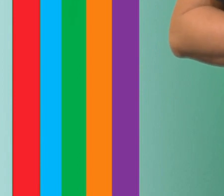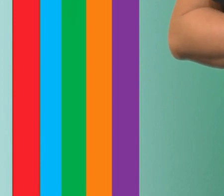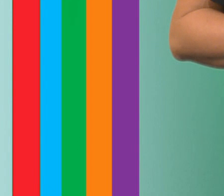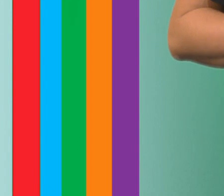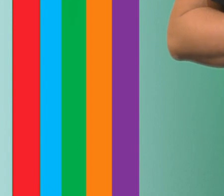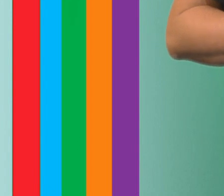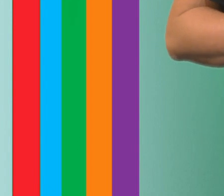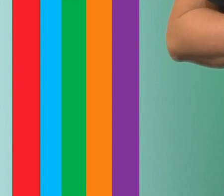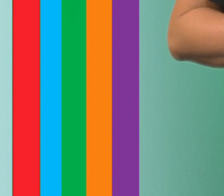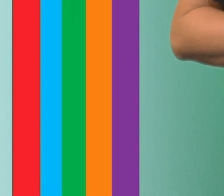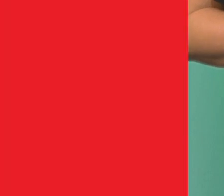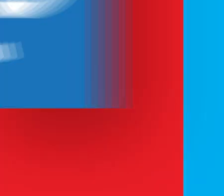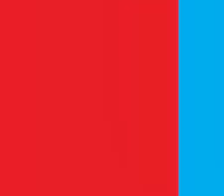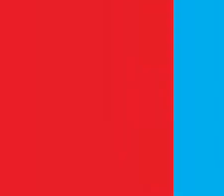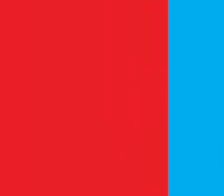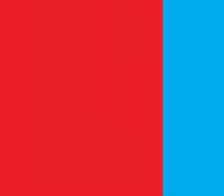Brett's science lesson today.